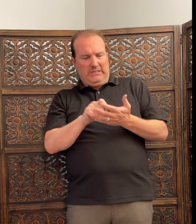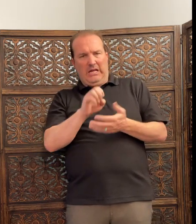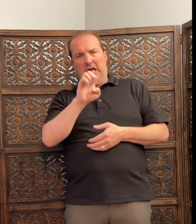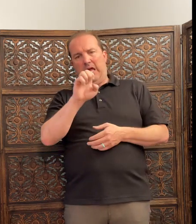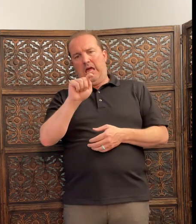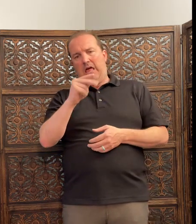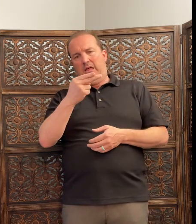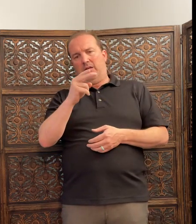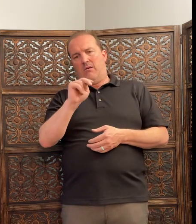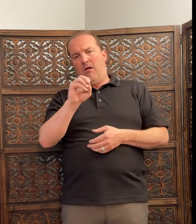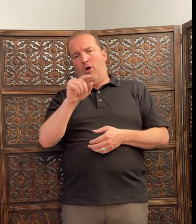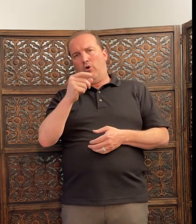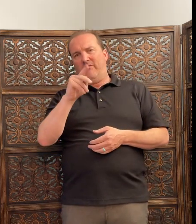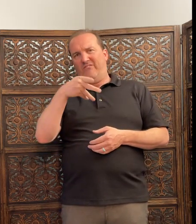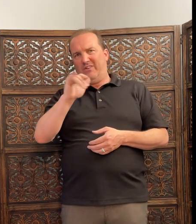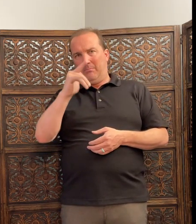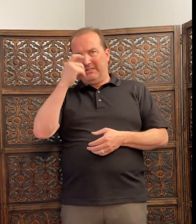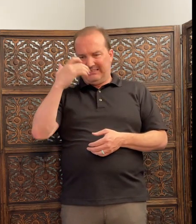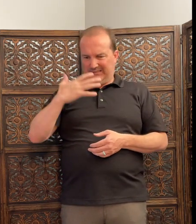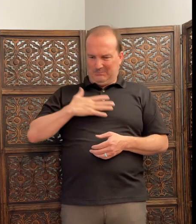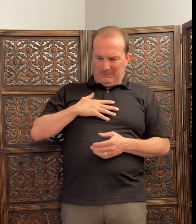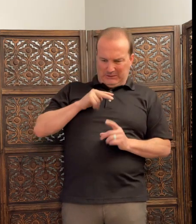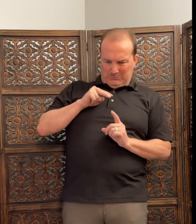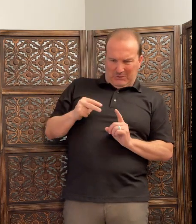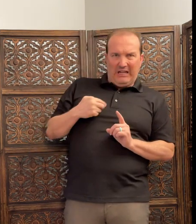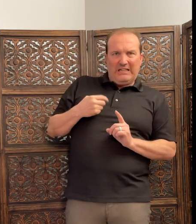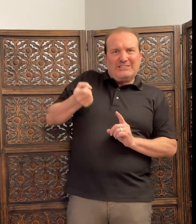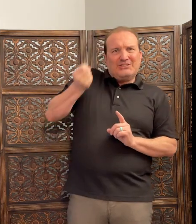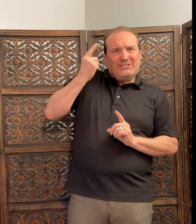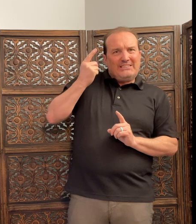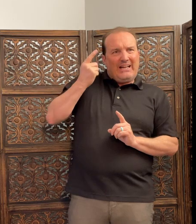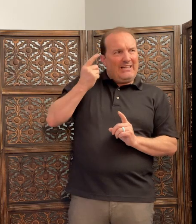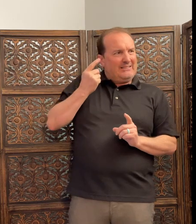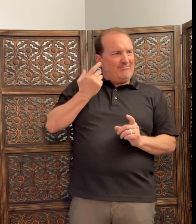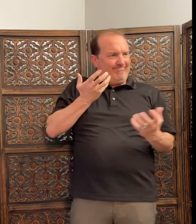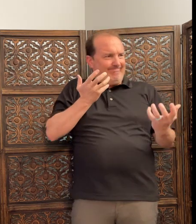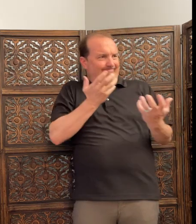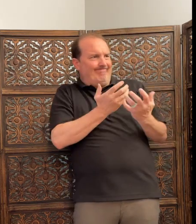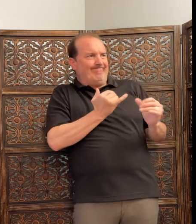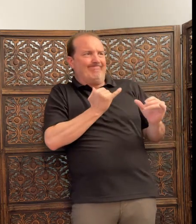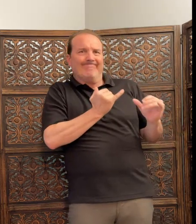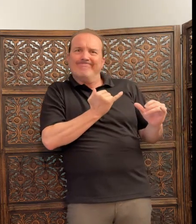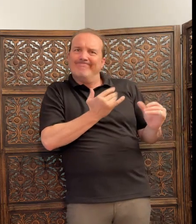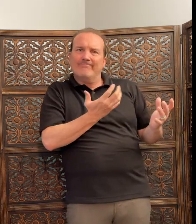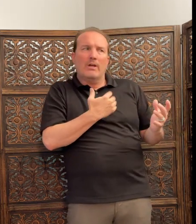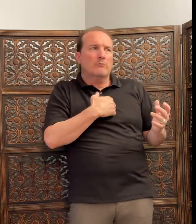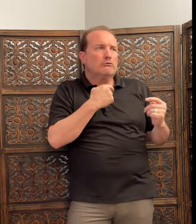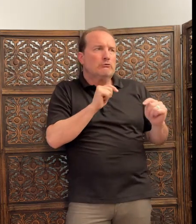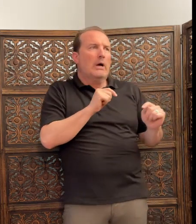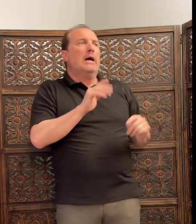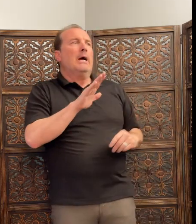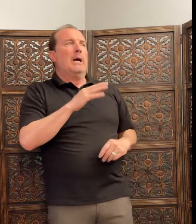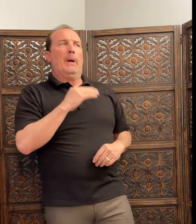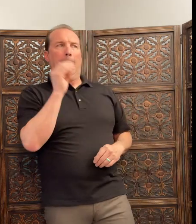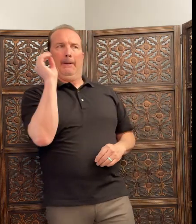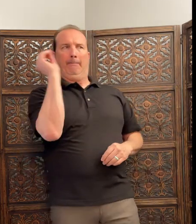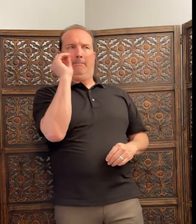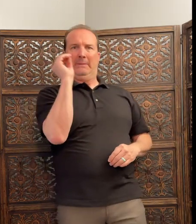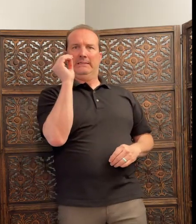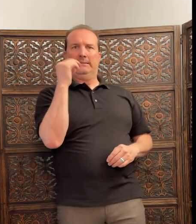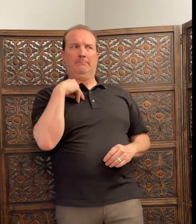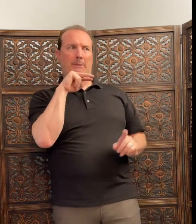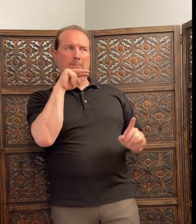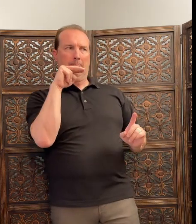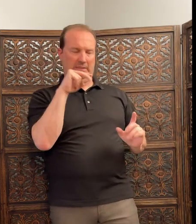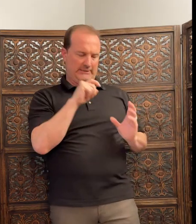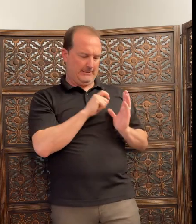an ethnographer. She had insider knowledge and her own perspective about the stories and the histories being told. So she inserted